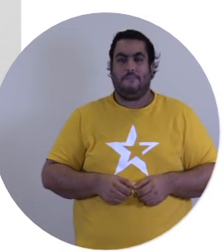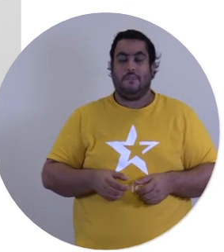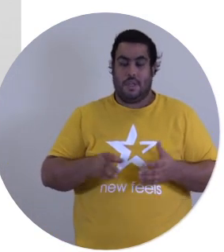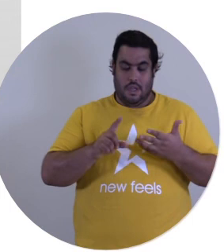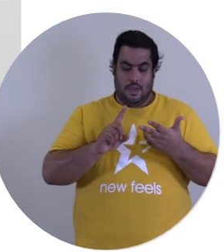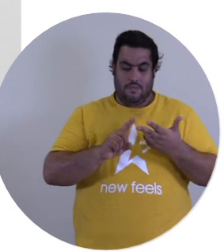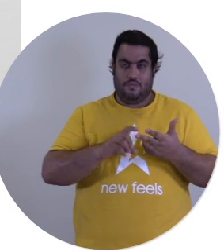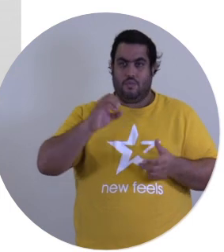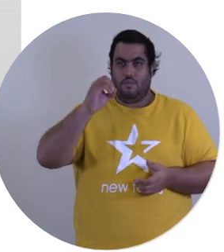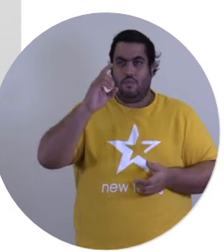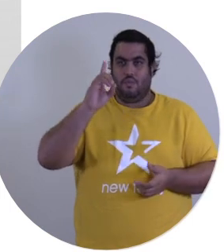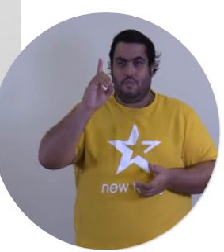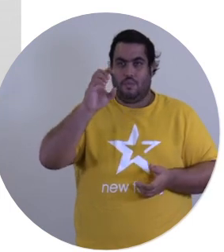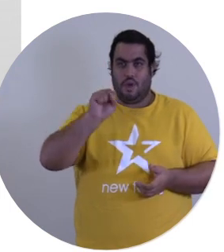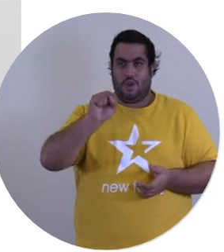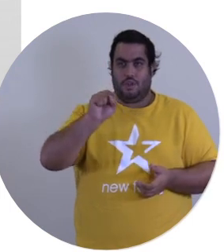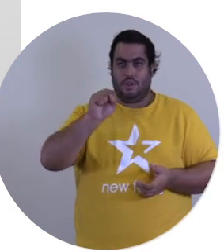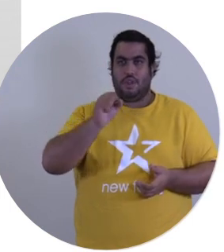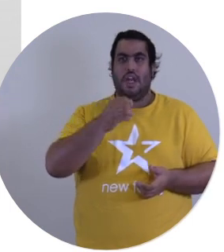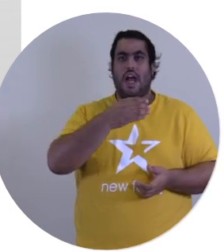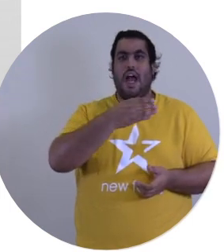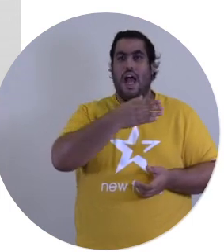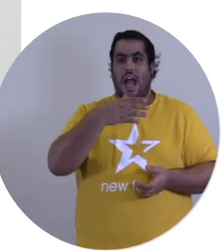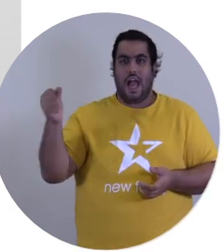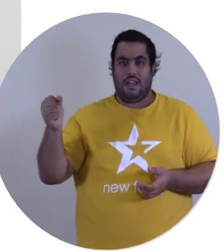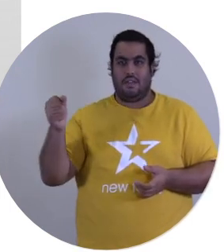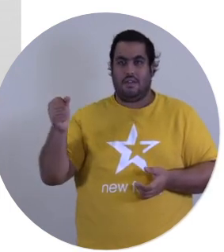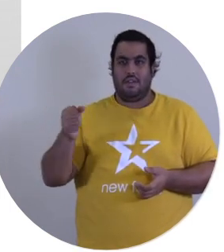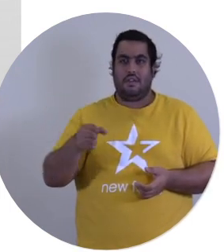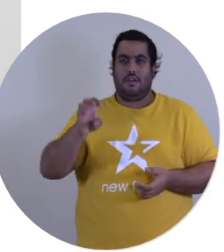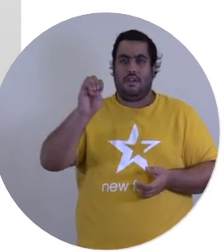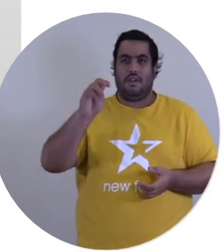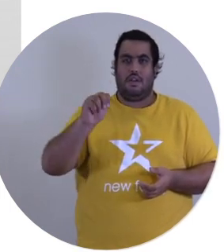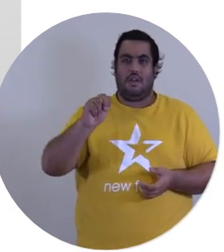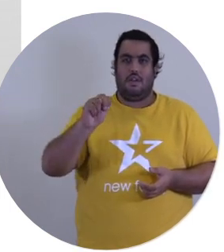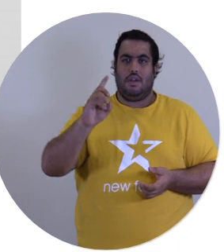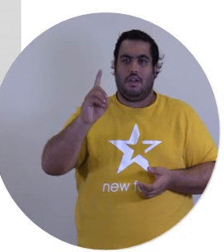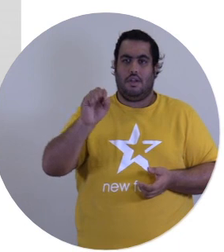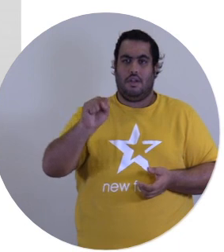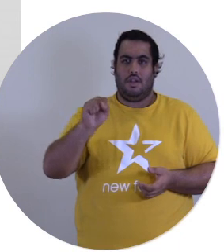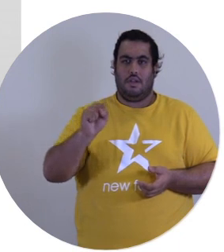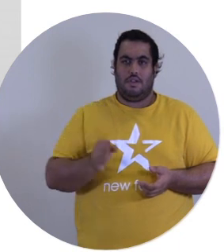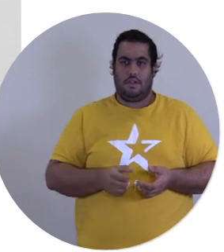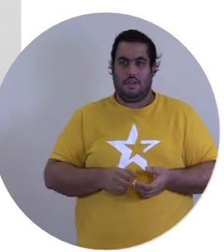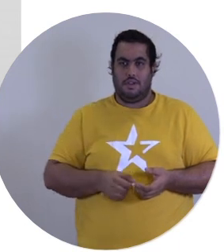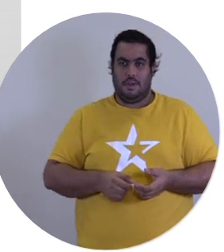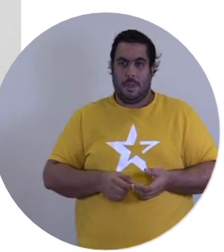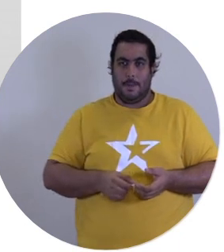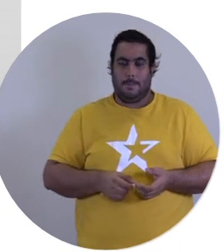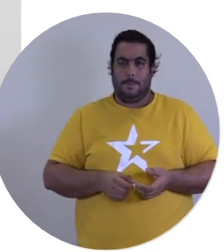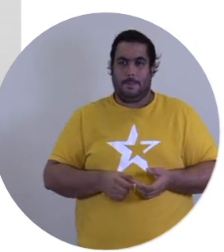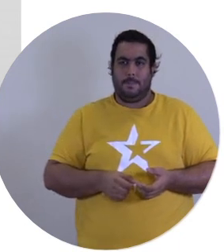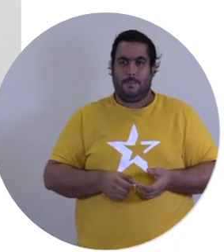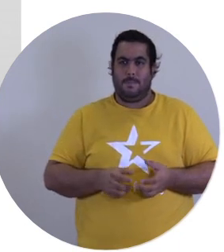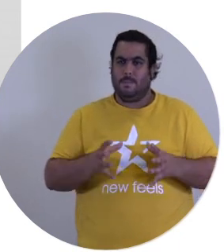Odds and ends. Odds and ends means bits and pieces. Example, the desk was